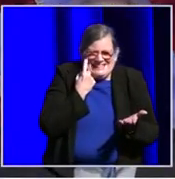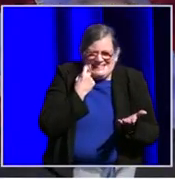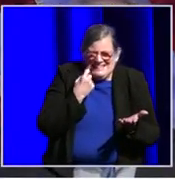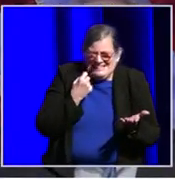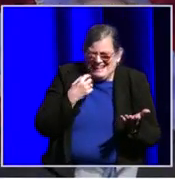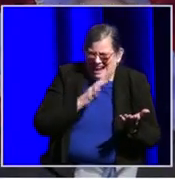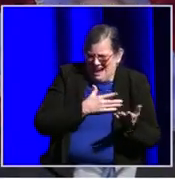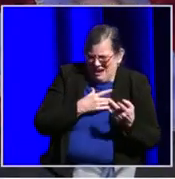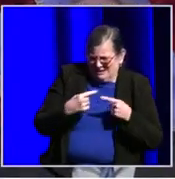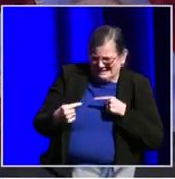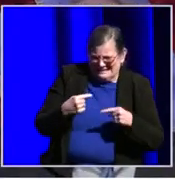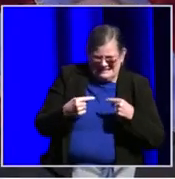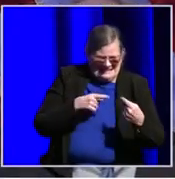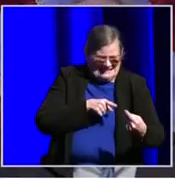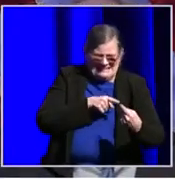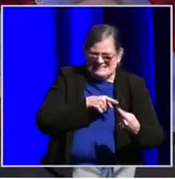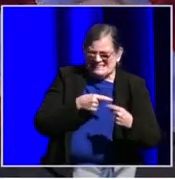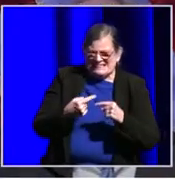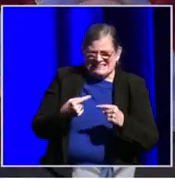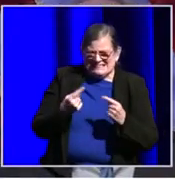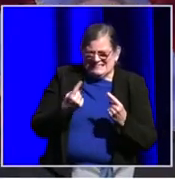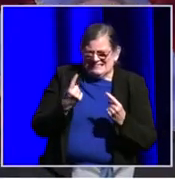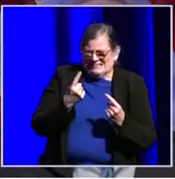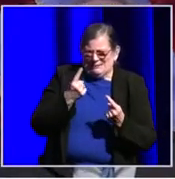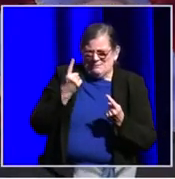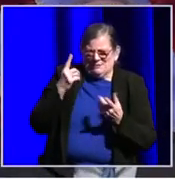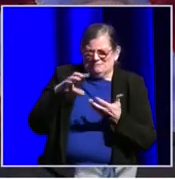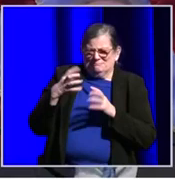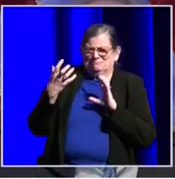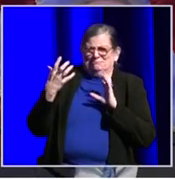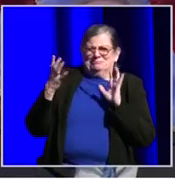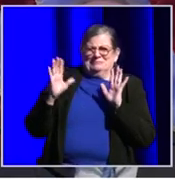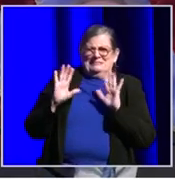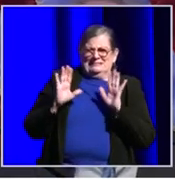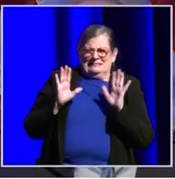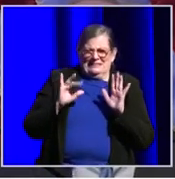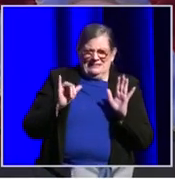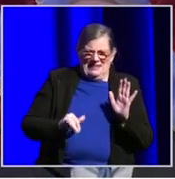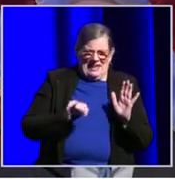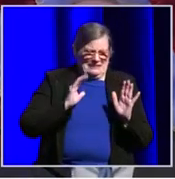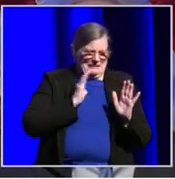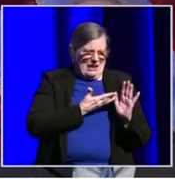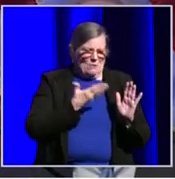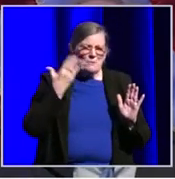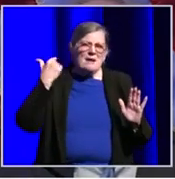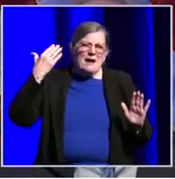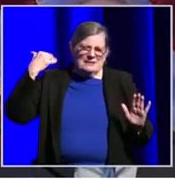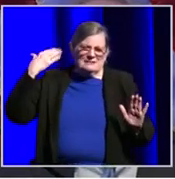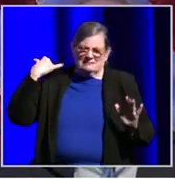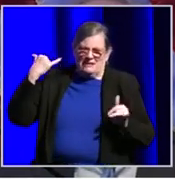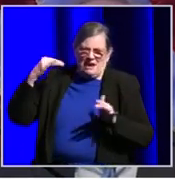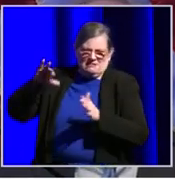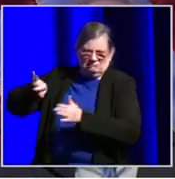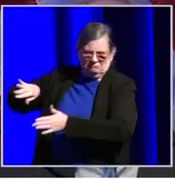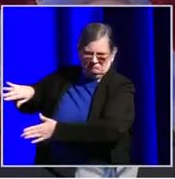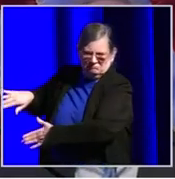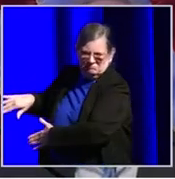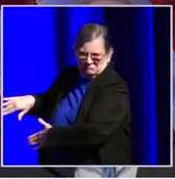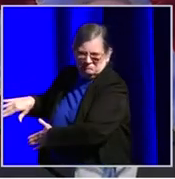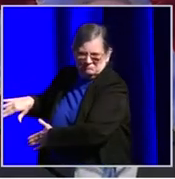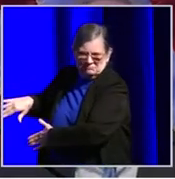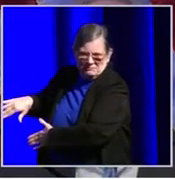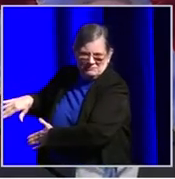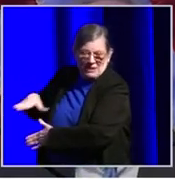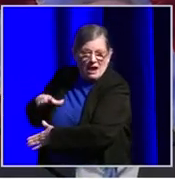strident in our personal politics. That is our past. Our future is working